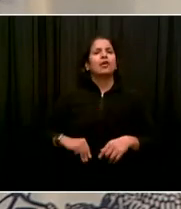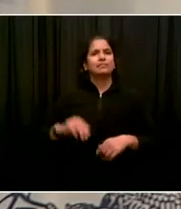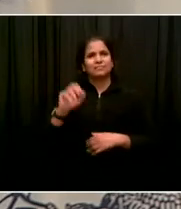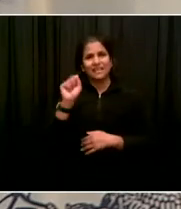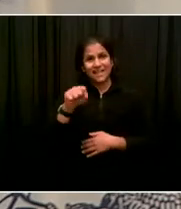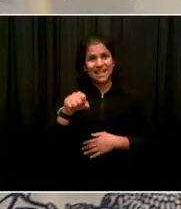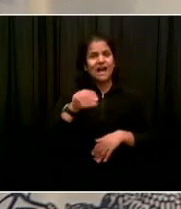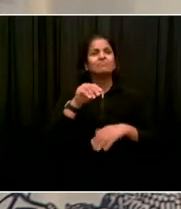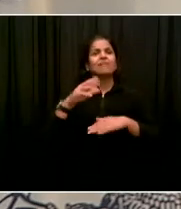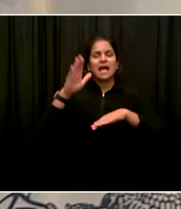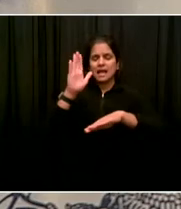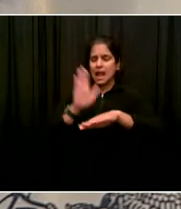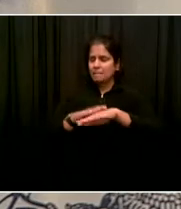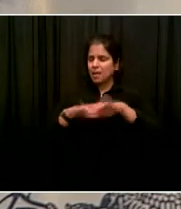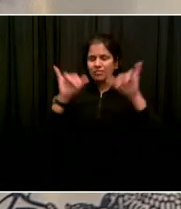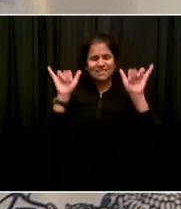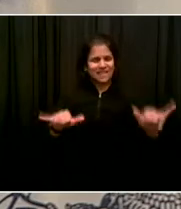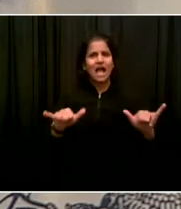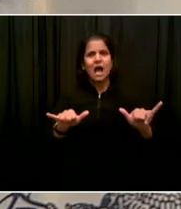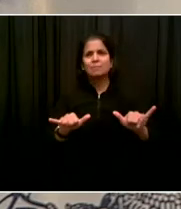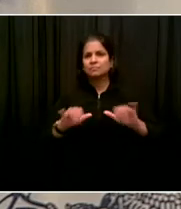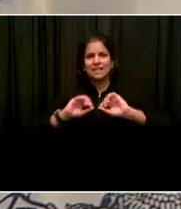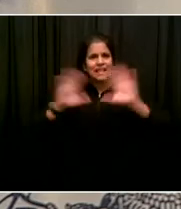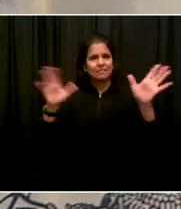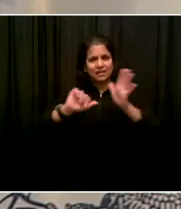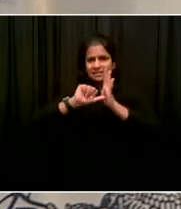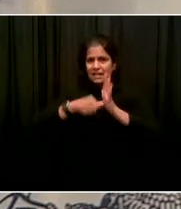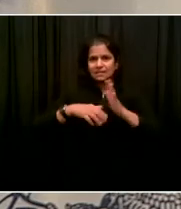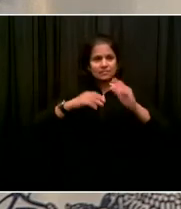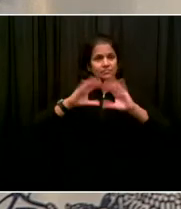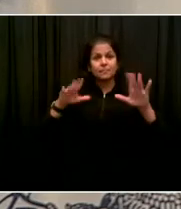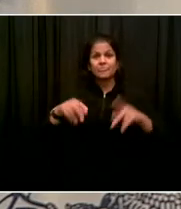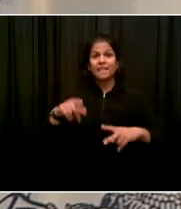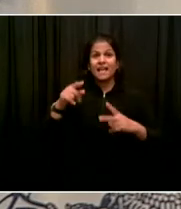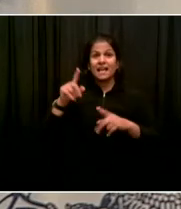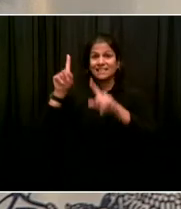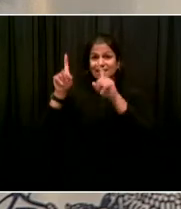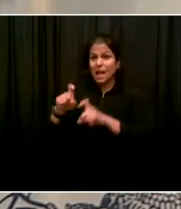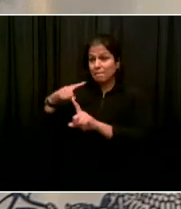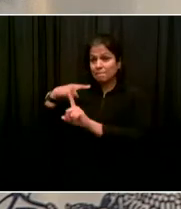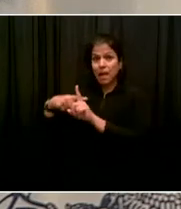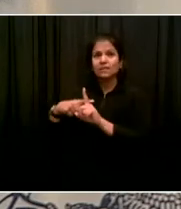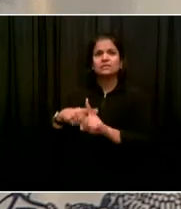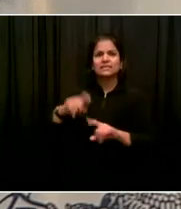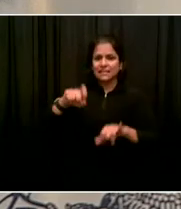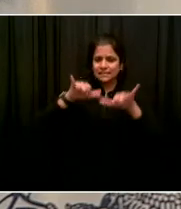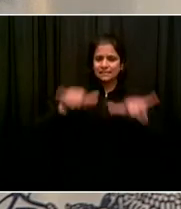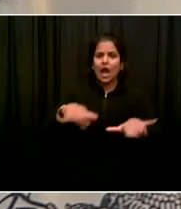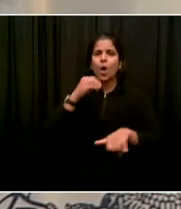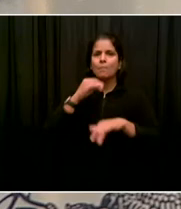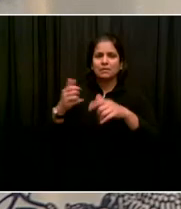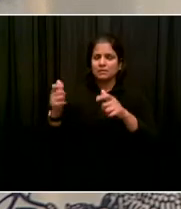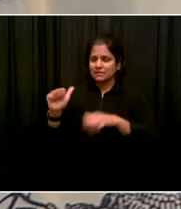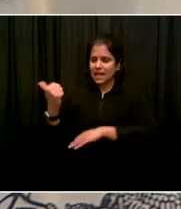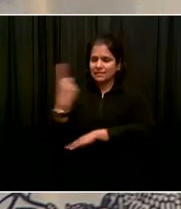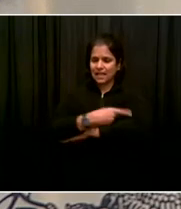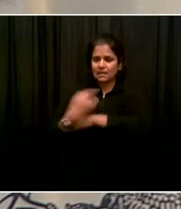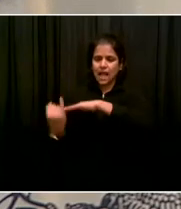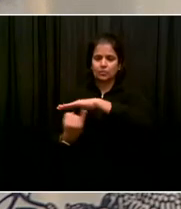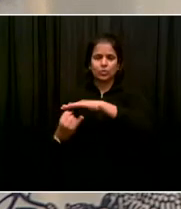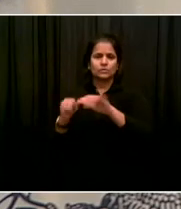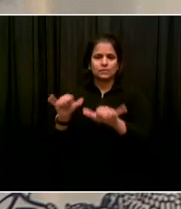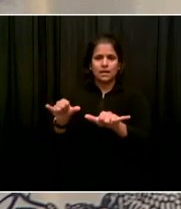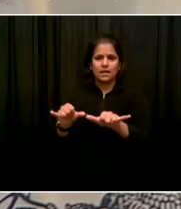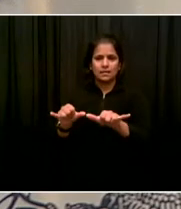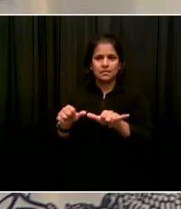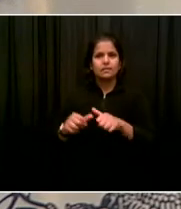very clear, that 10-day quarantine. But let's focus, and obviously any of the doctors want to add on the